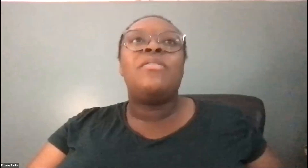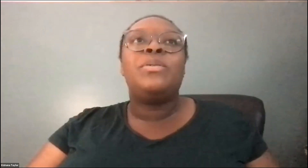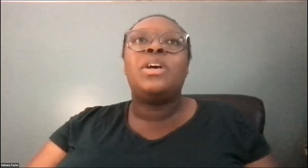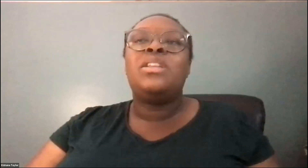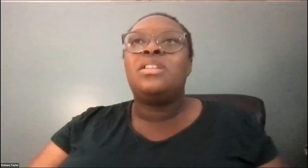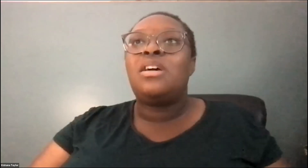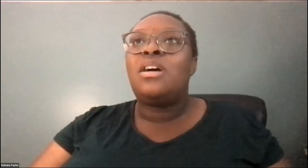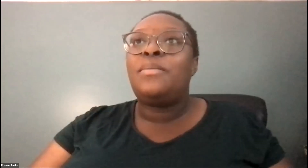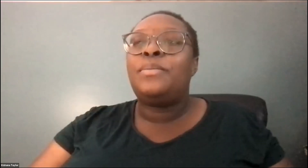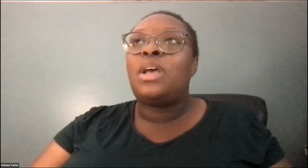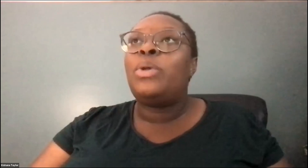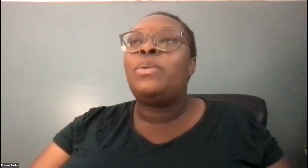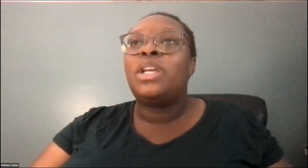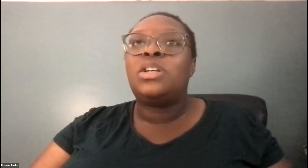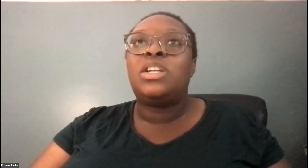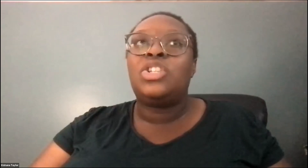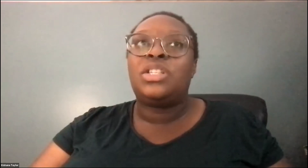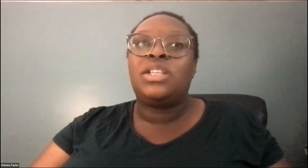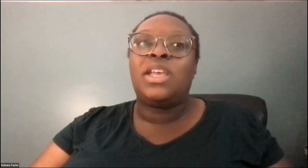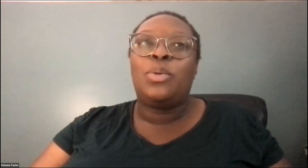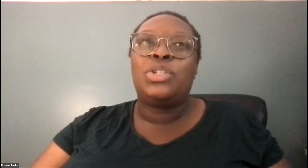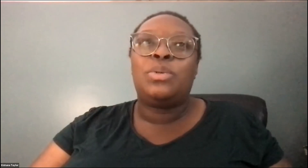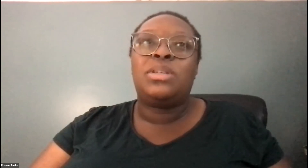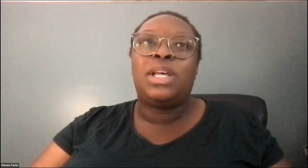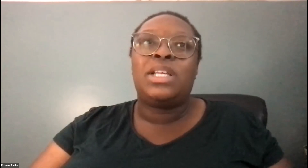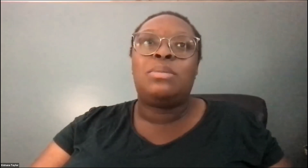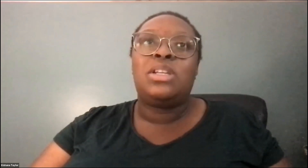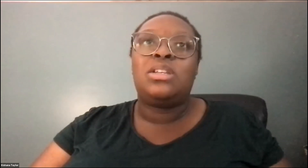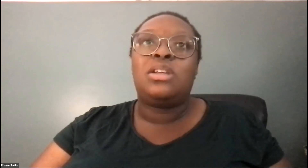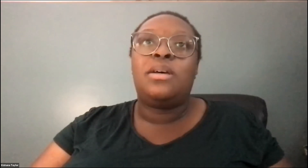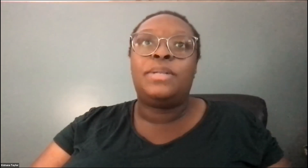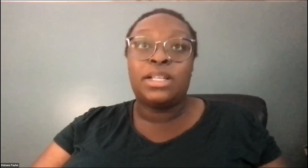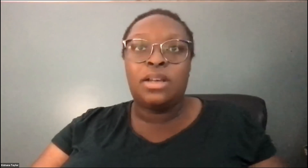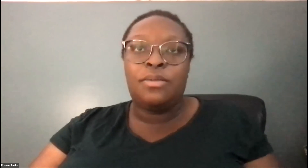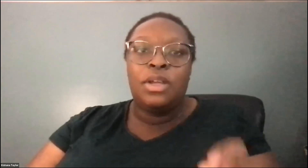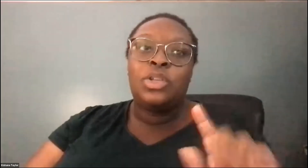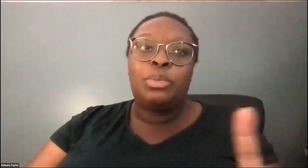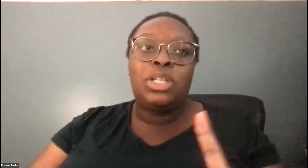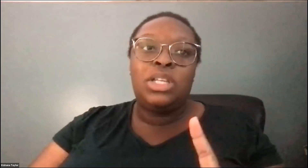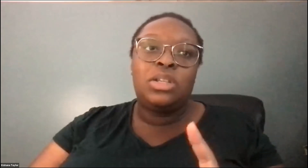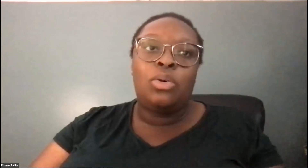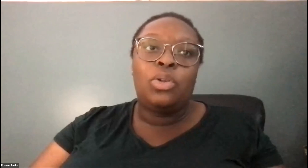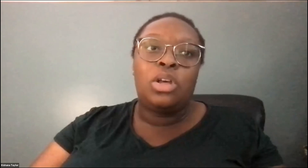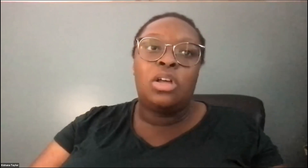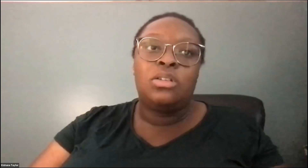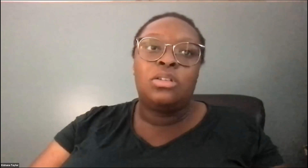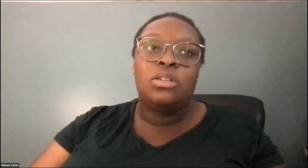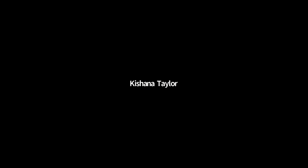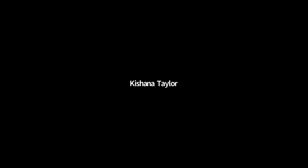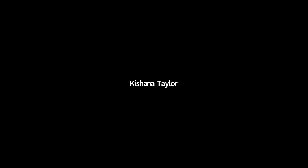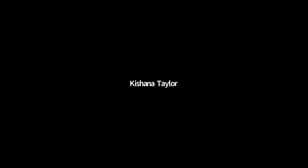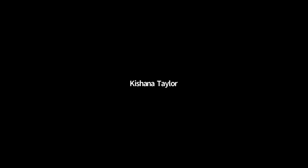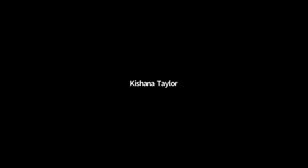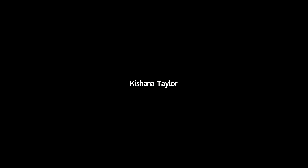Hi, everyone. We will get started in just a second. We're just doing some last minute tech stuff, so please hold on.